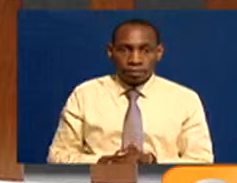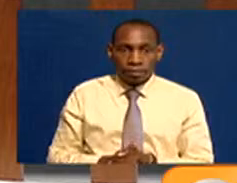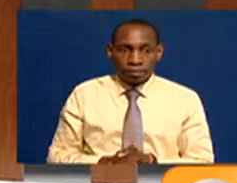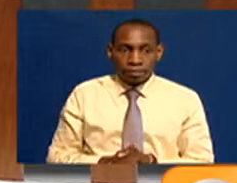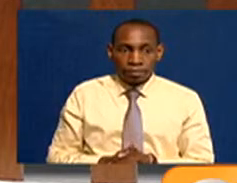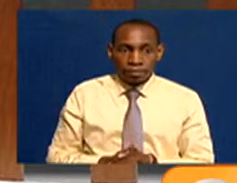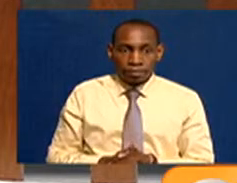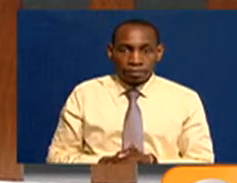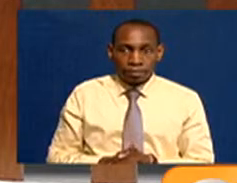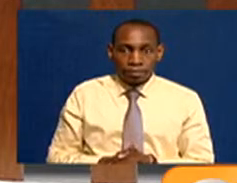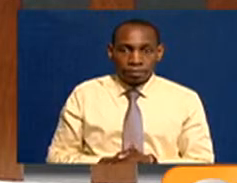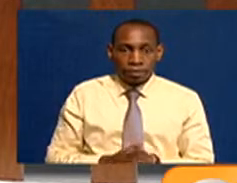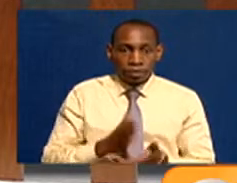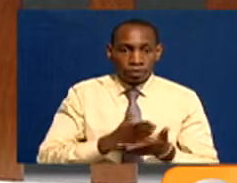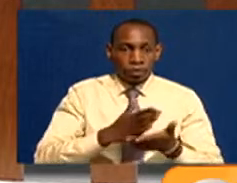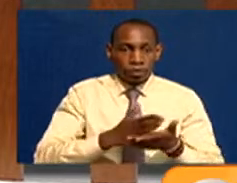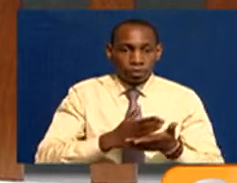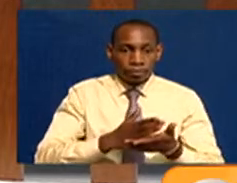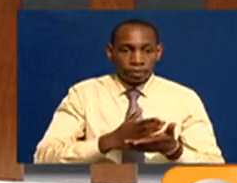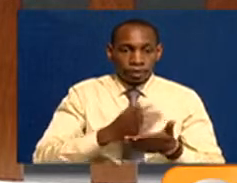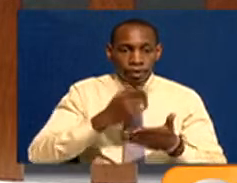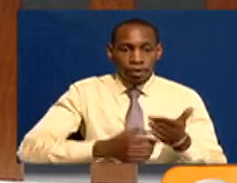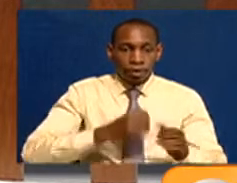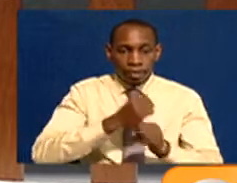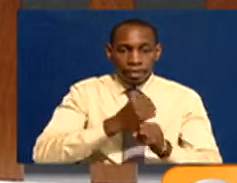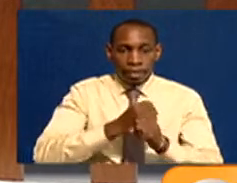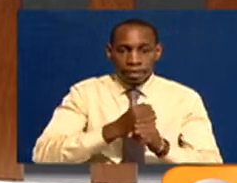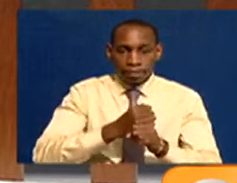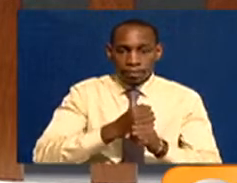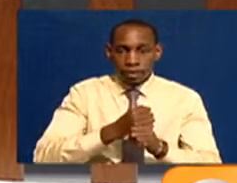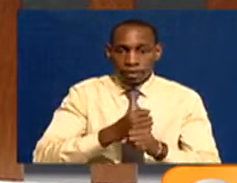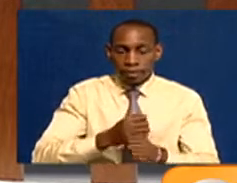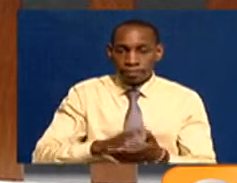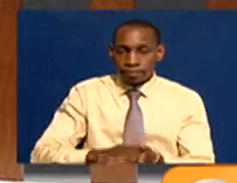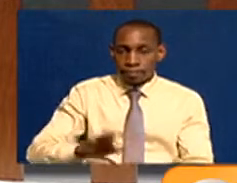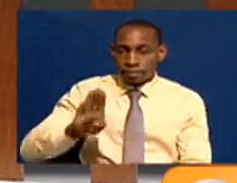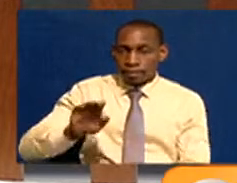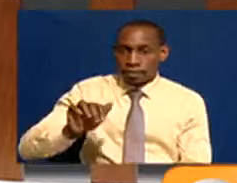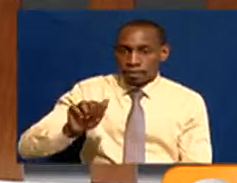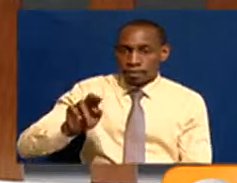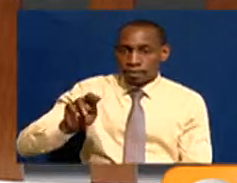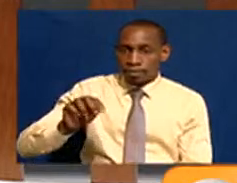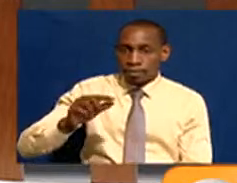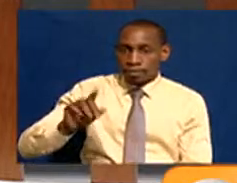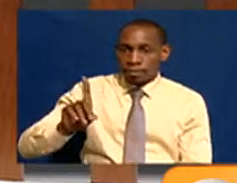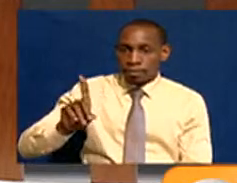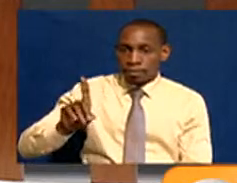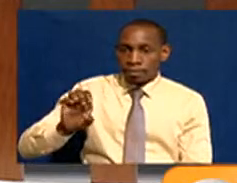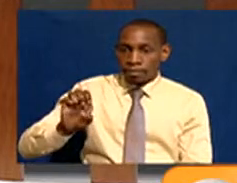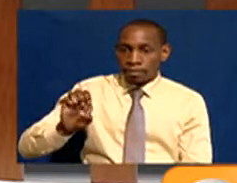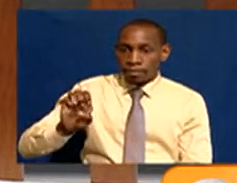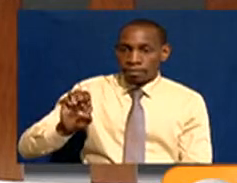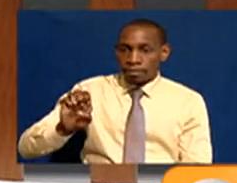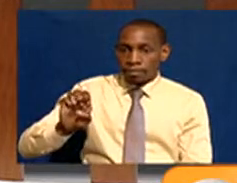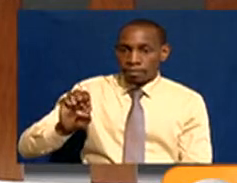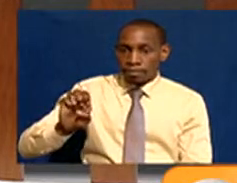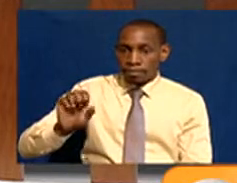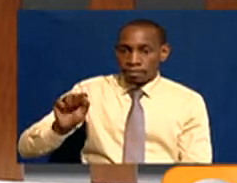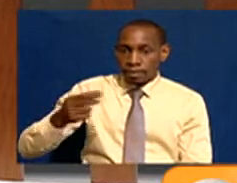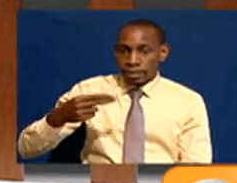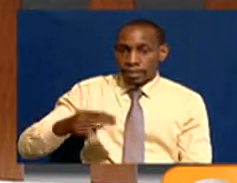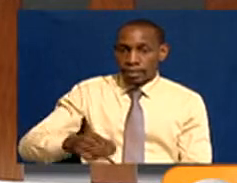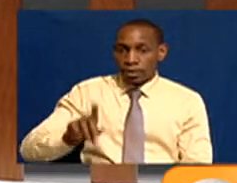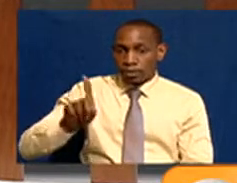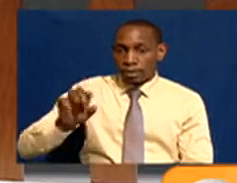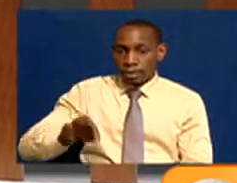For example, it is true that the cost of labor in Bangladesh is a third of what we are paying here. And we have to ask ourselves,